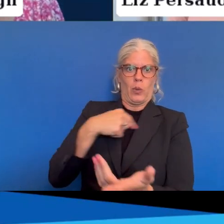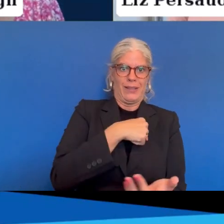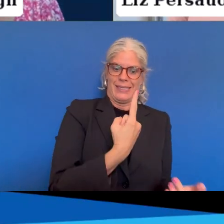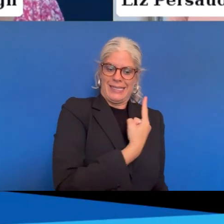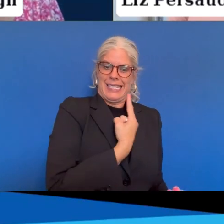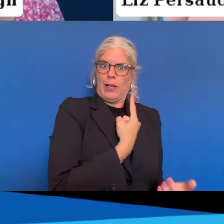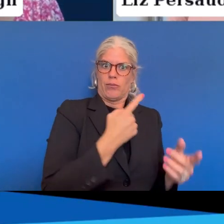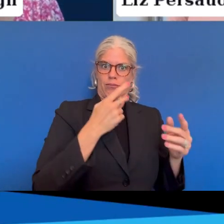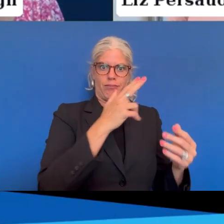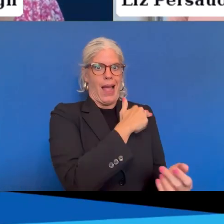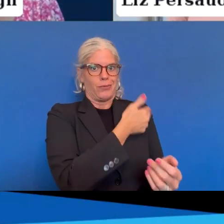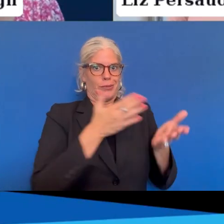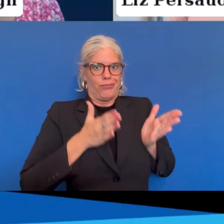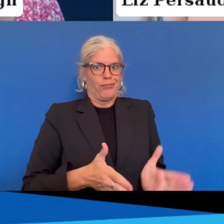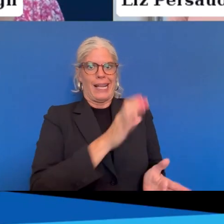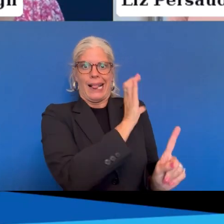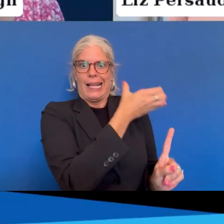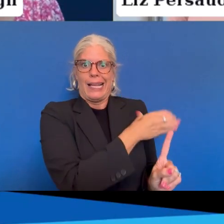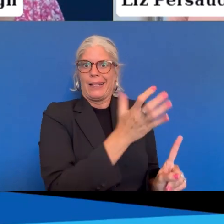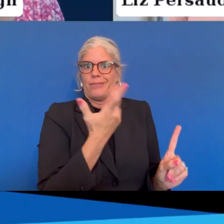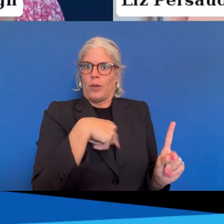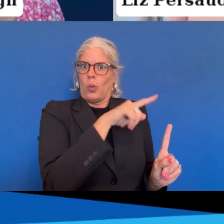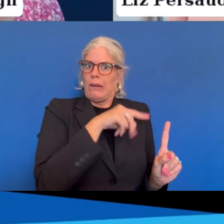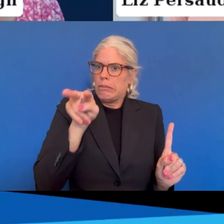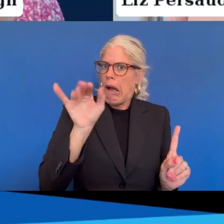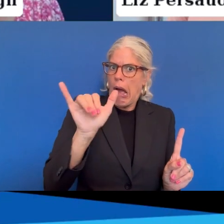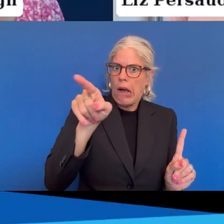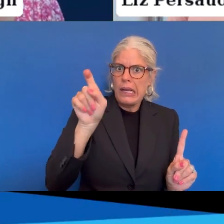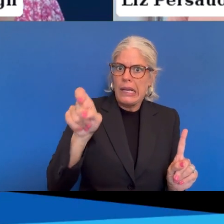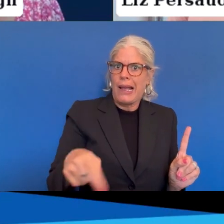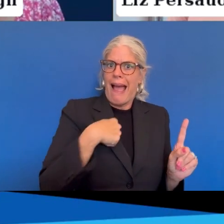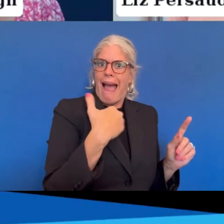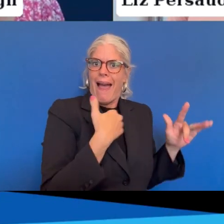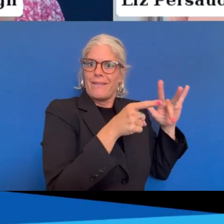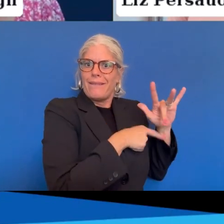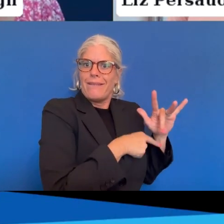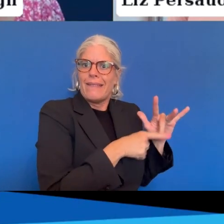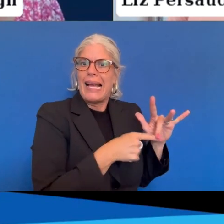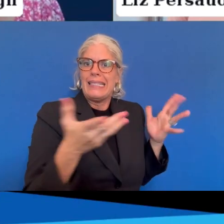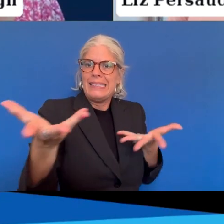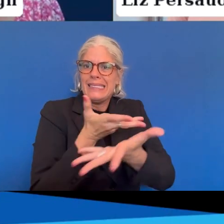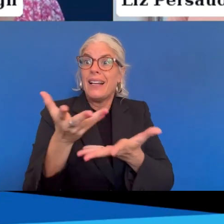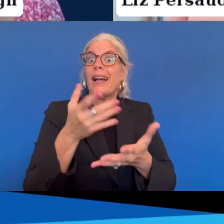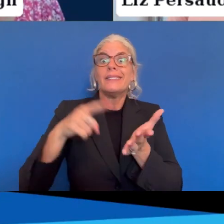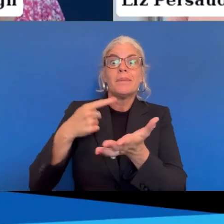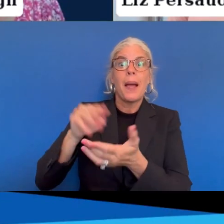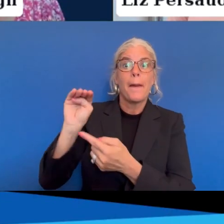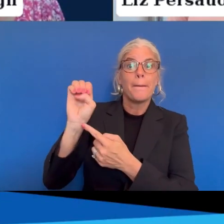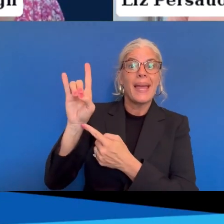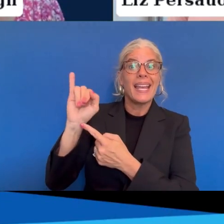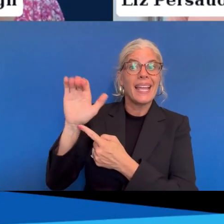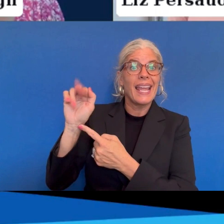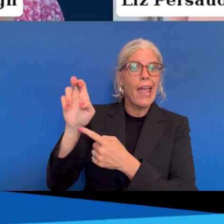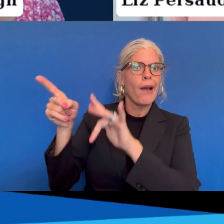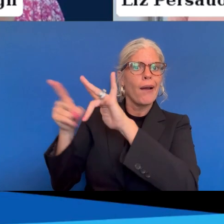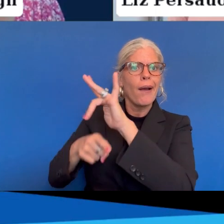the hole or the gap in between the Medicare bus and all of the different steps that you need